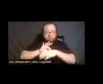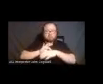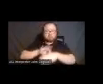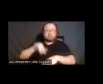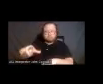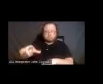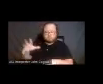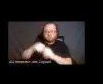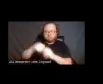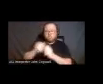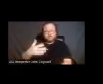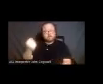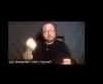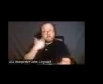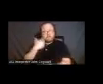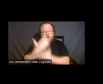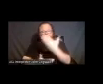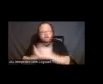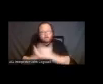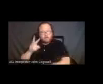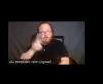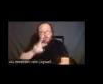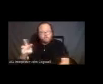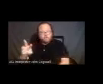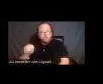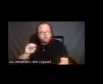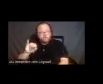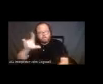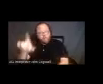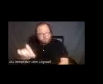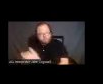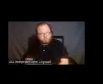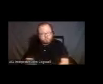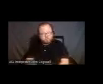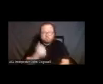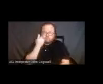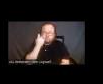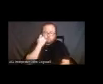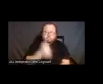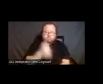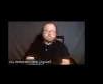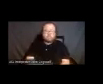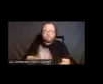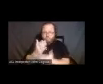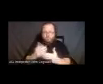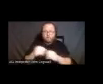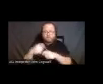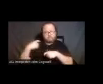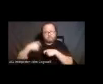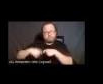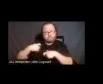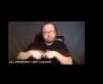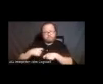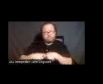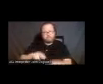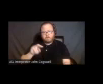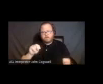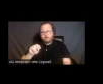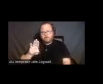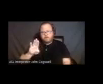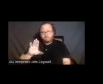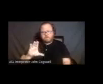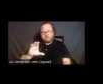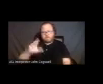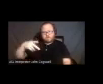Take My Hand mobile app and website. And most recently, Univision in Espanol and NBC Palm Springs